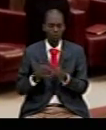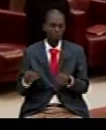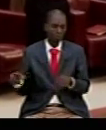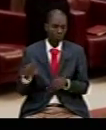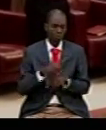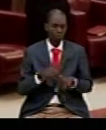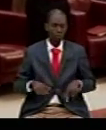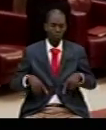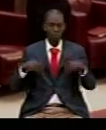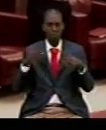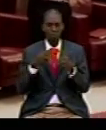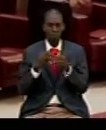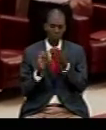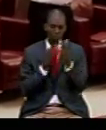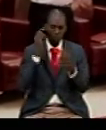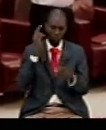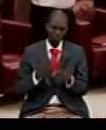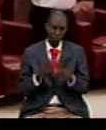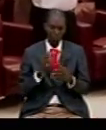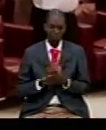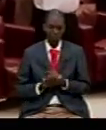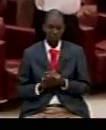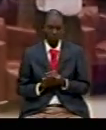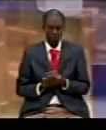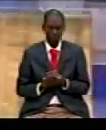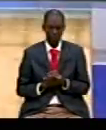lives in Jesus' name.